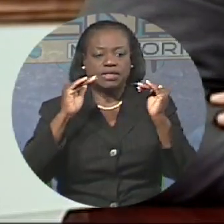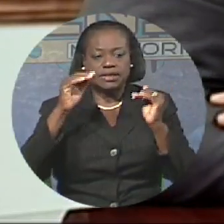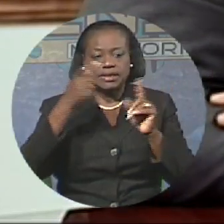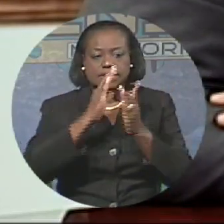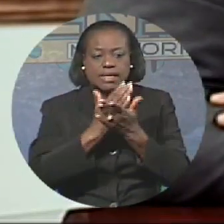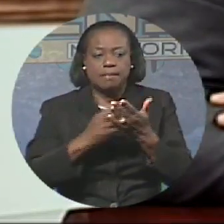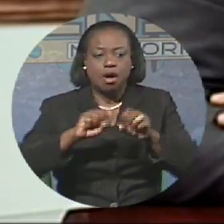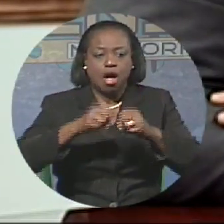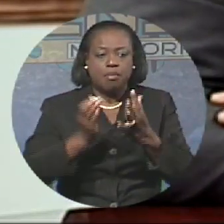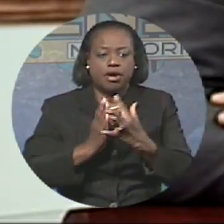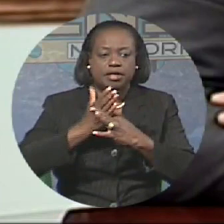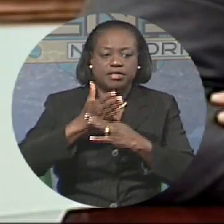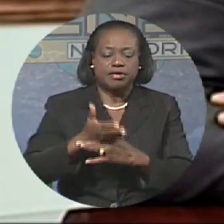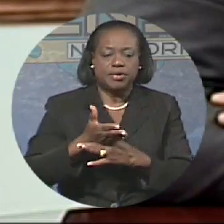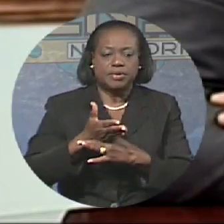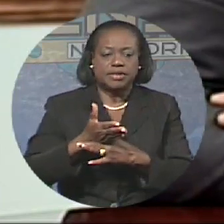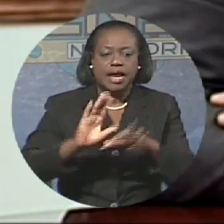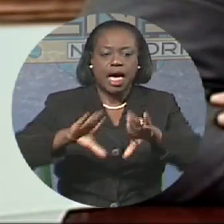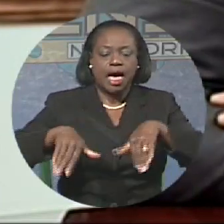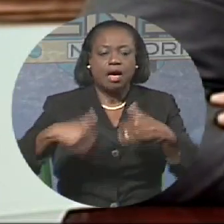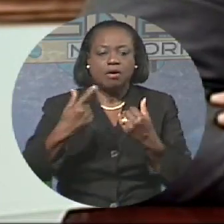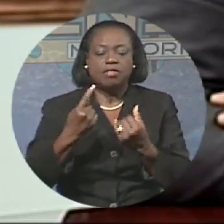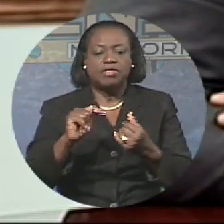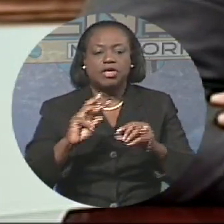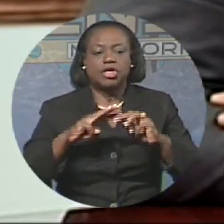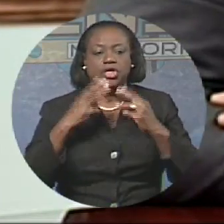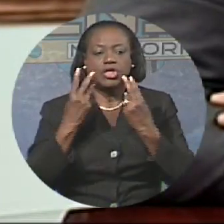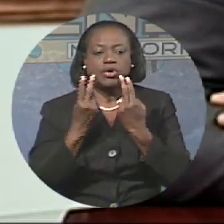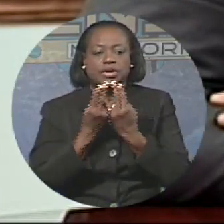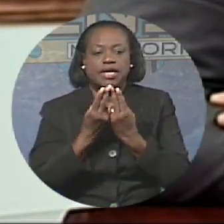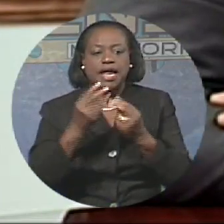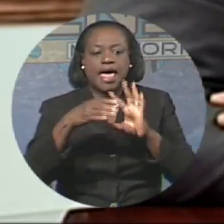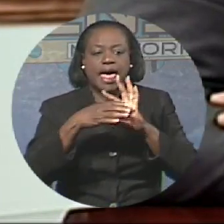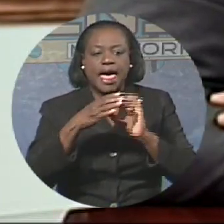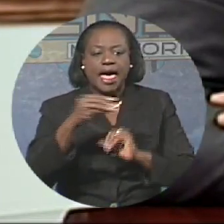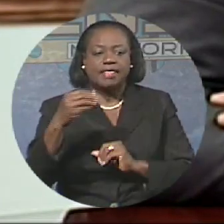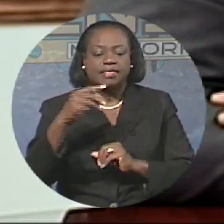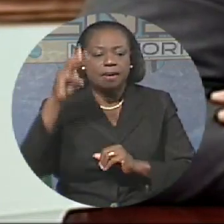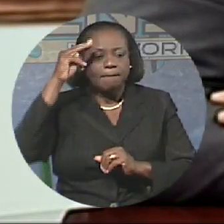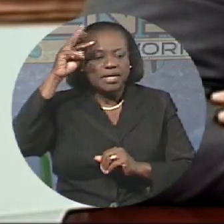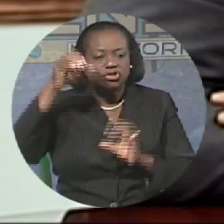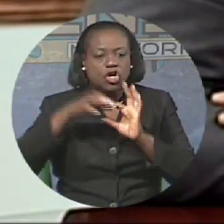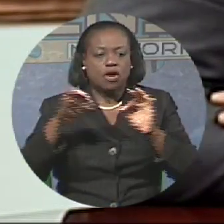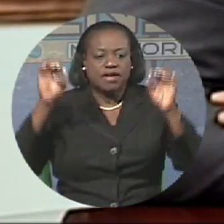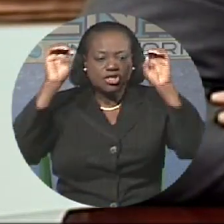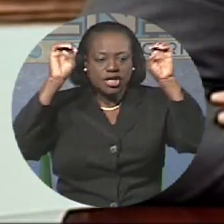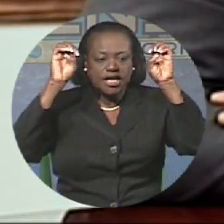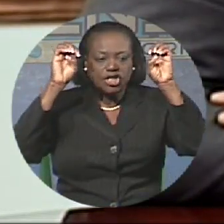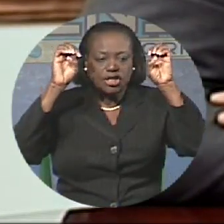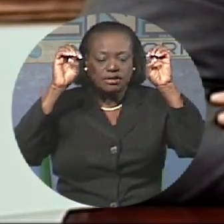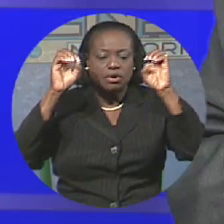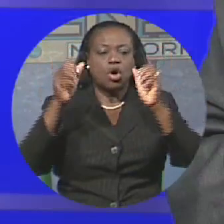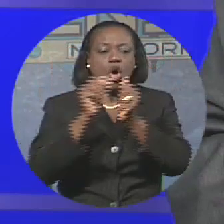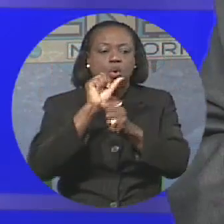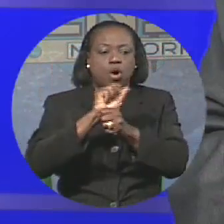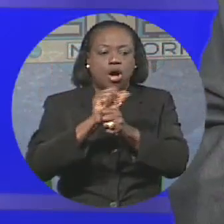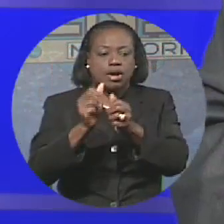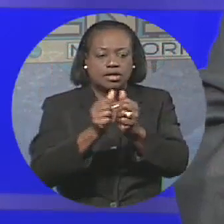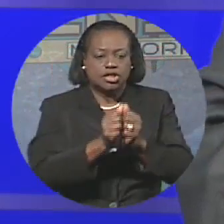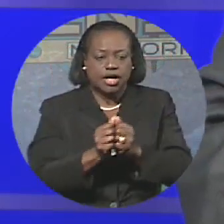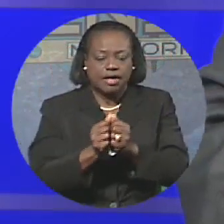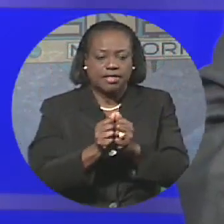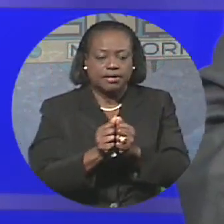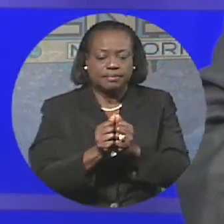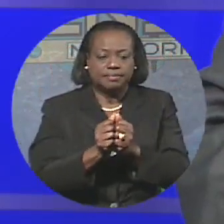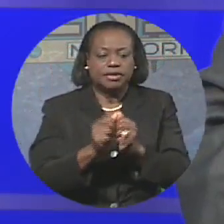how the union and the Ministry of Education cooperate moving forward.